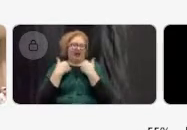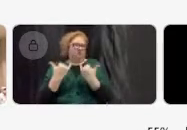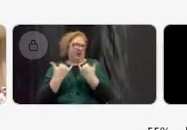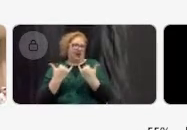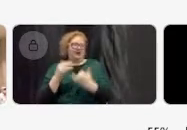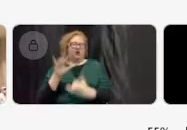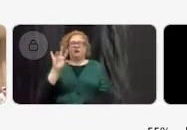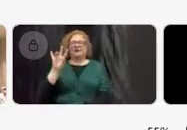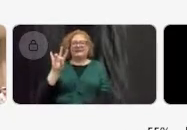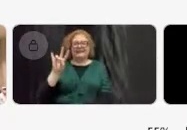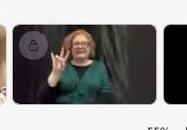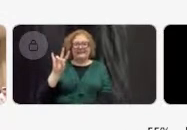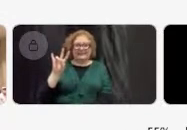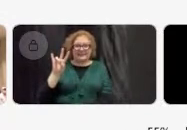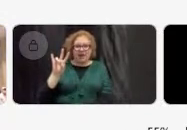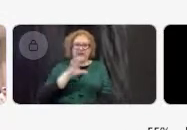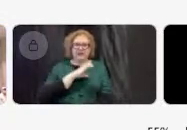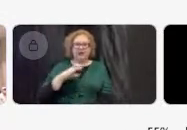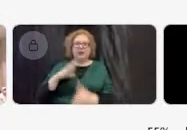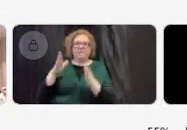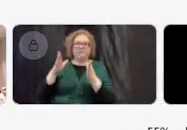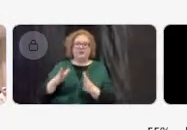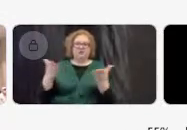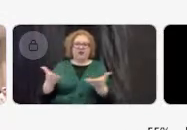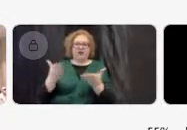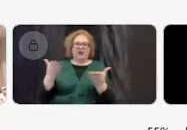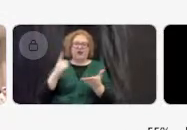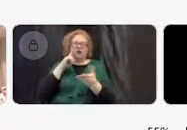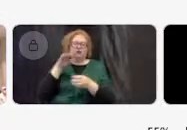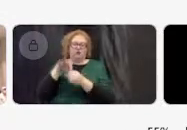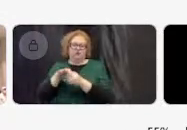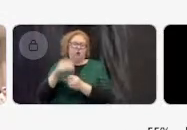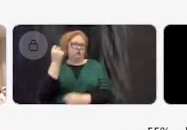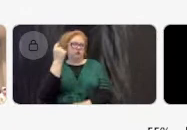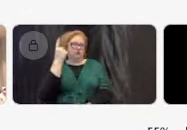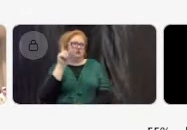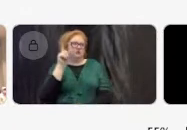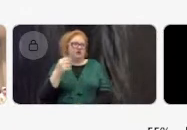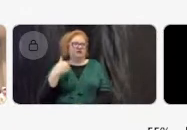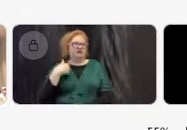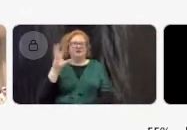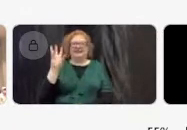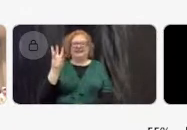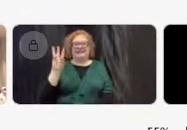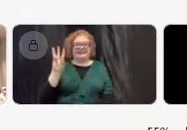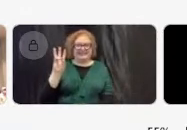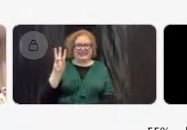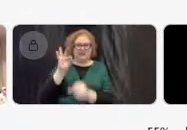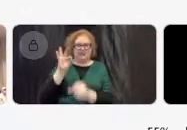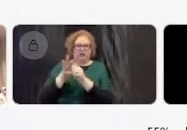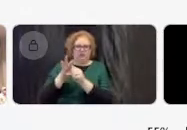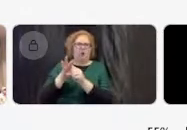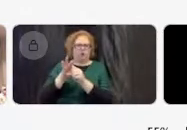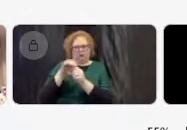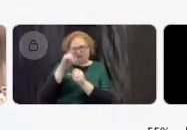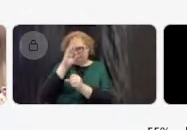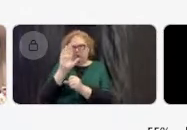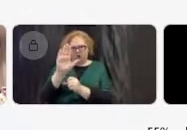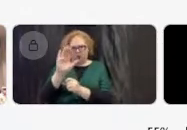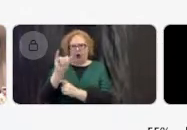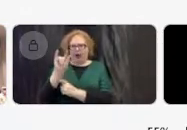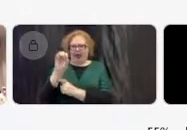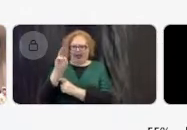stands, 7 commissioners here for voting. You need 6 votes for your item